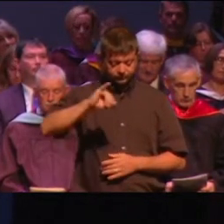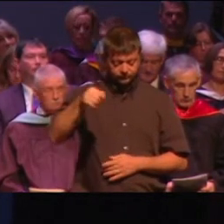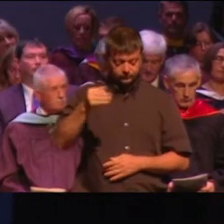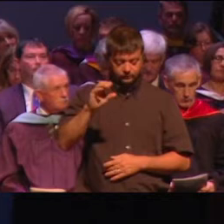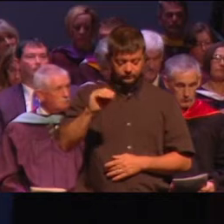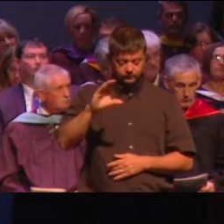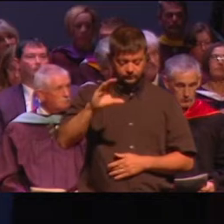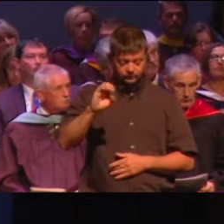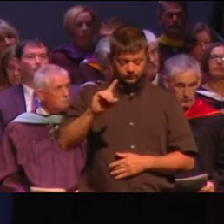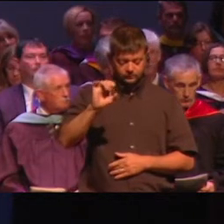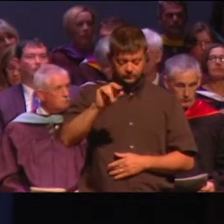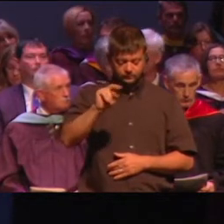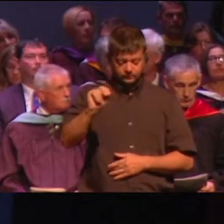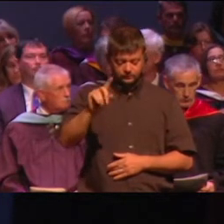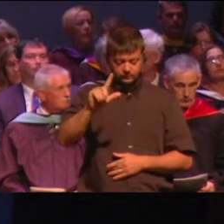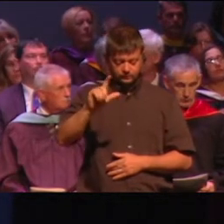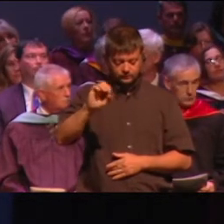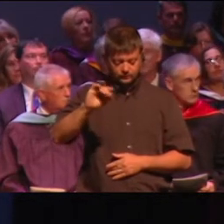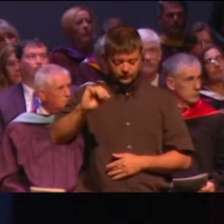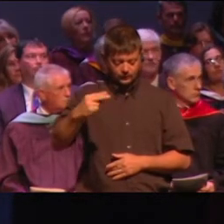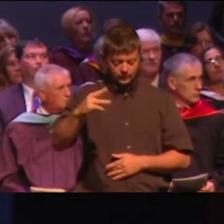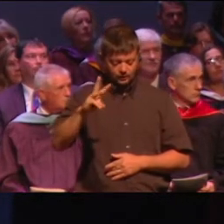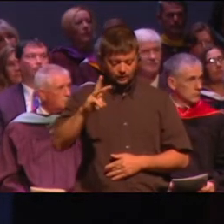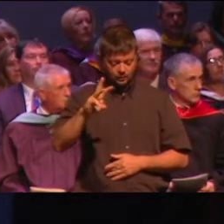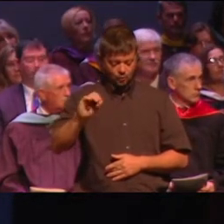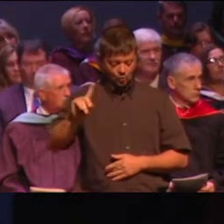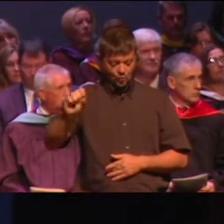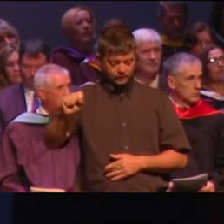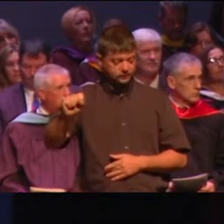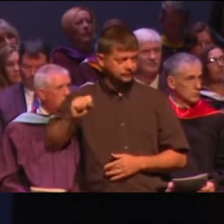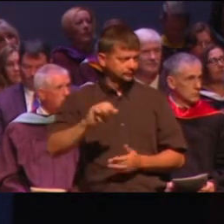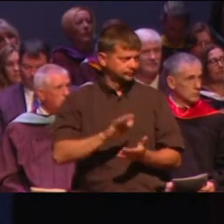Jocelyn Lee Woods.